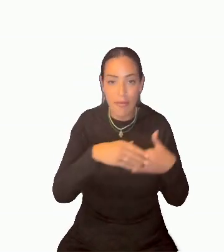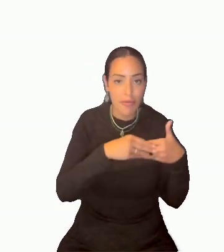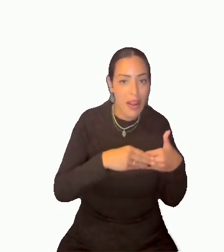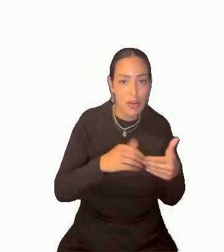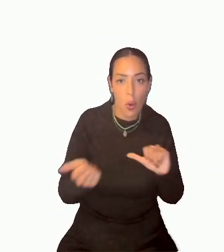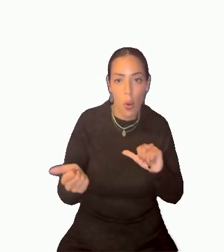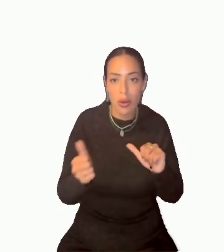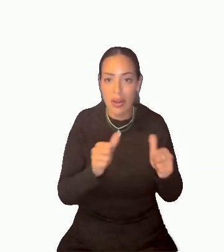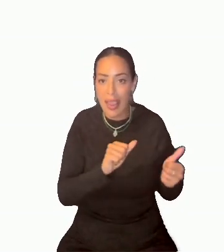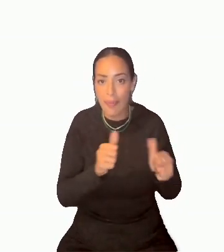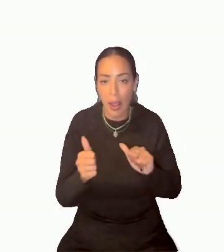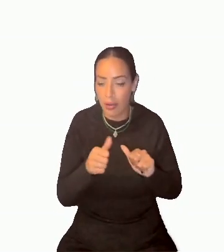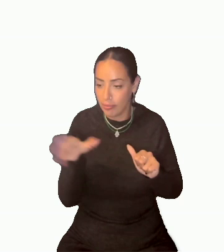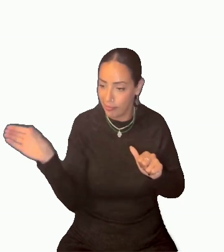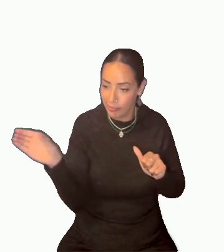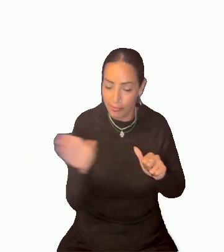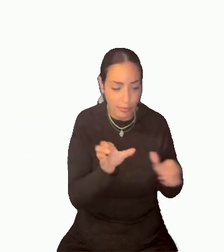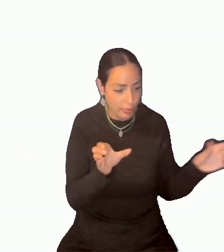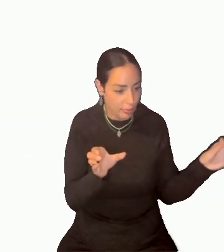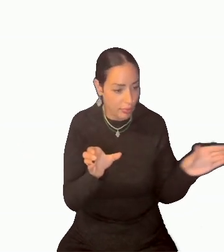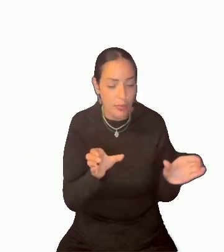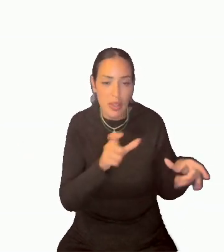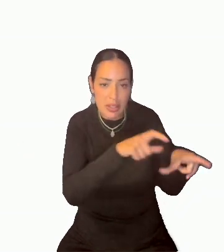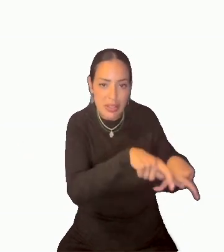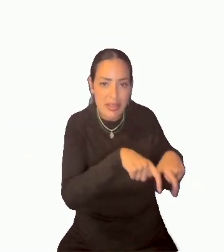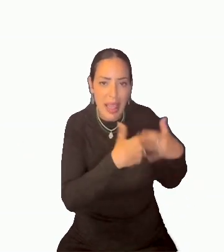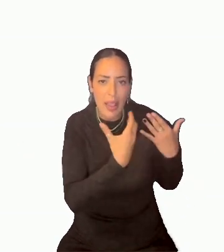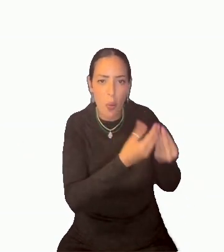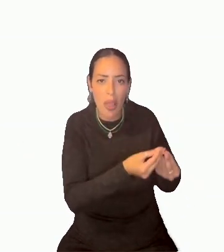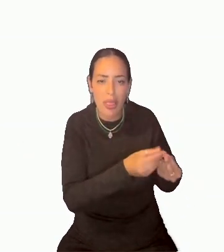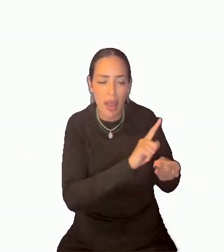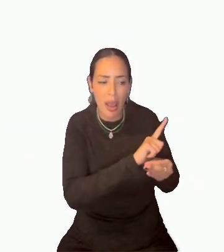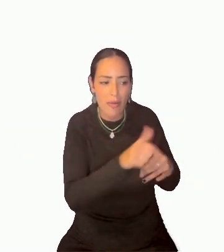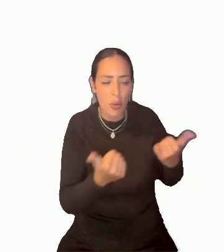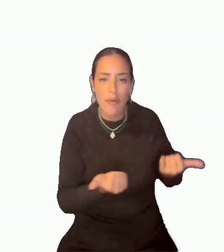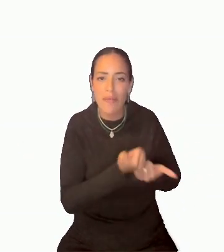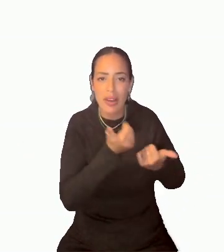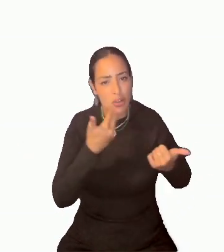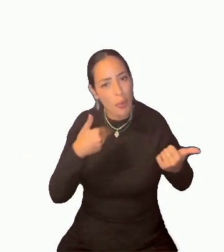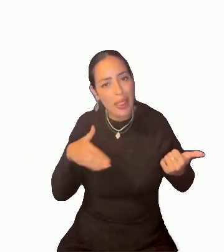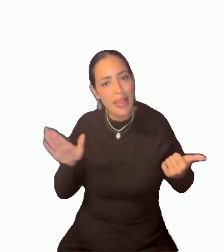neighbour, attends to remain with them prior to concluding the visit and leaving the home,